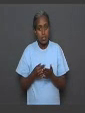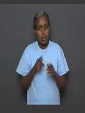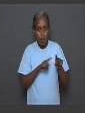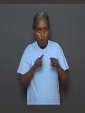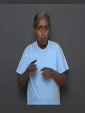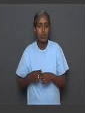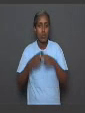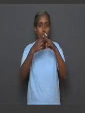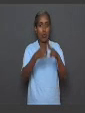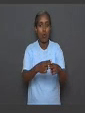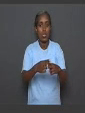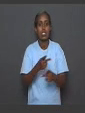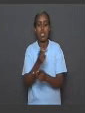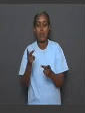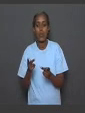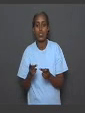the position vector.